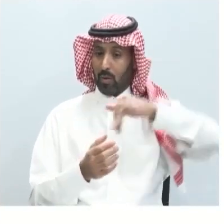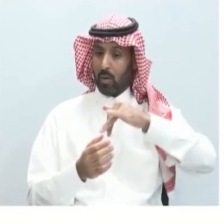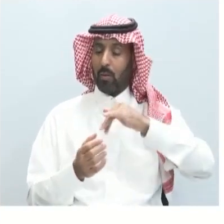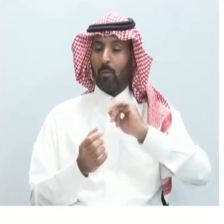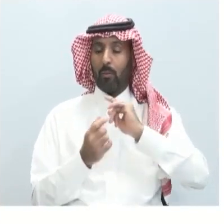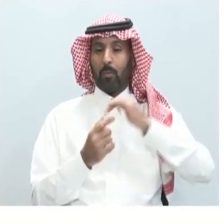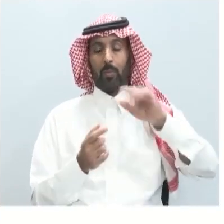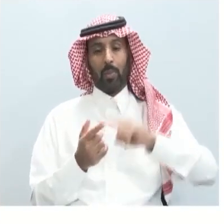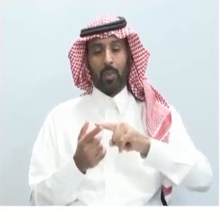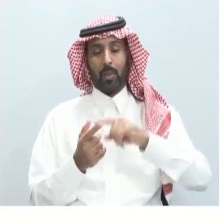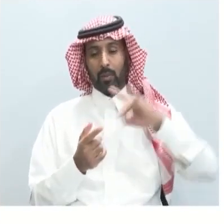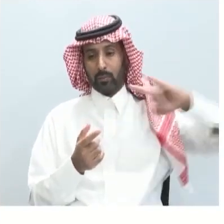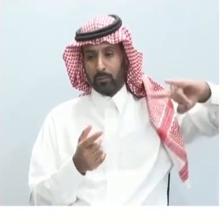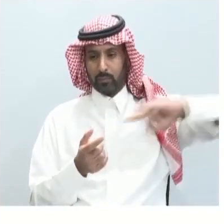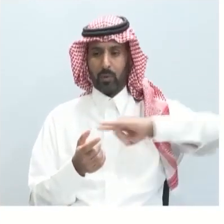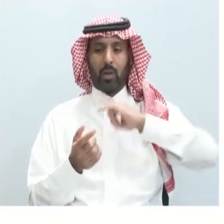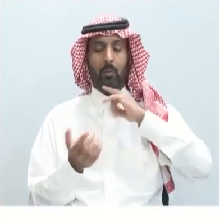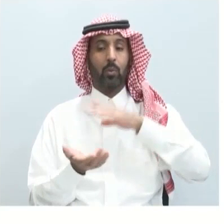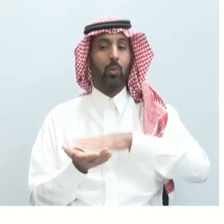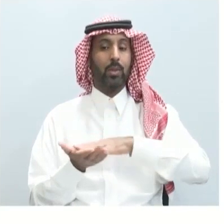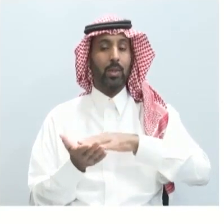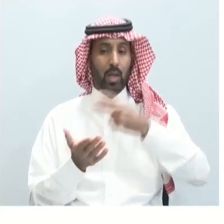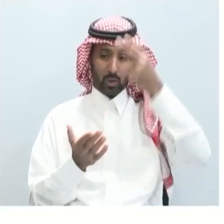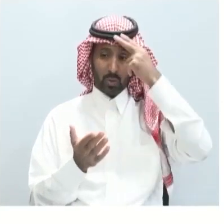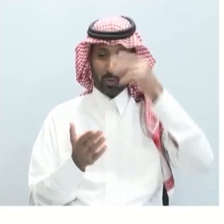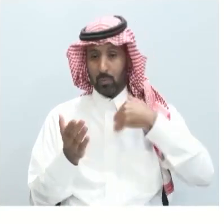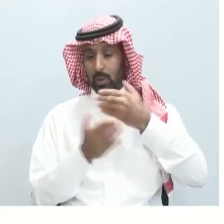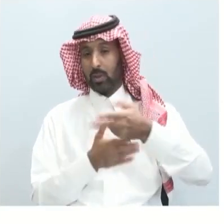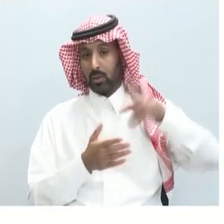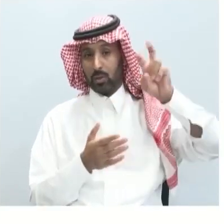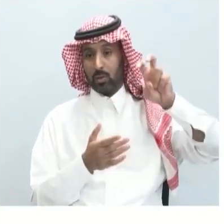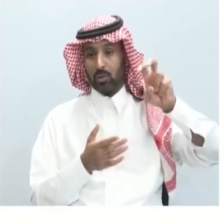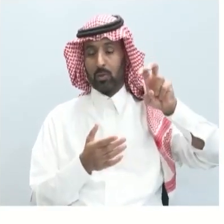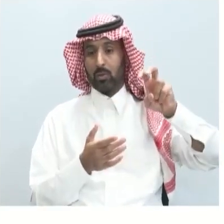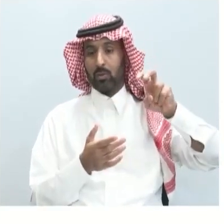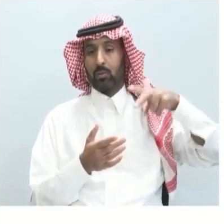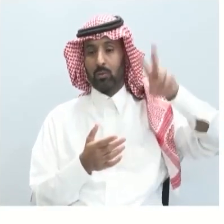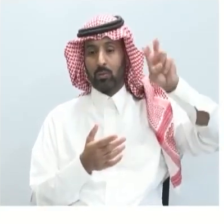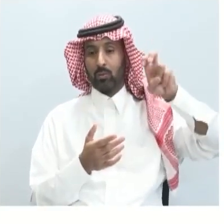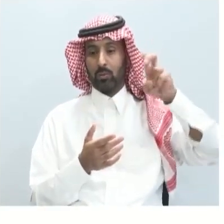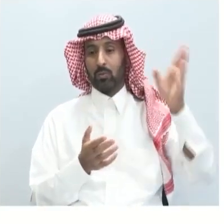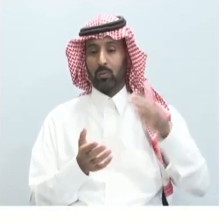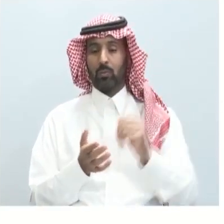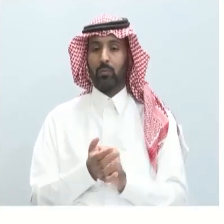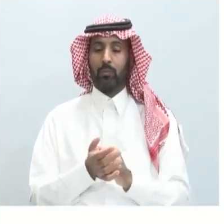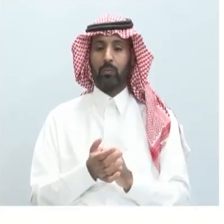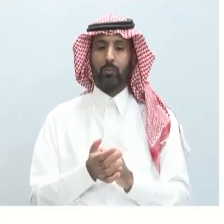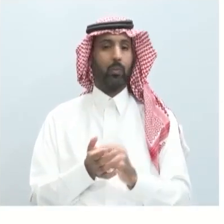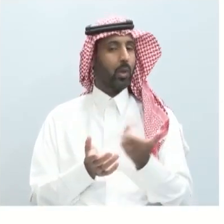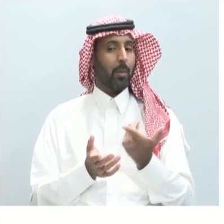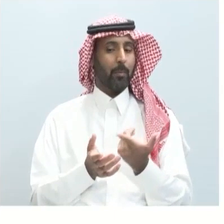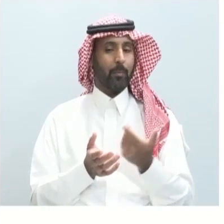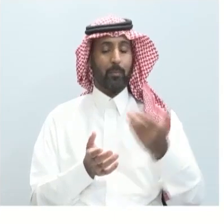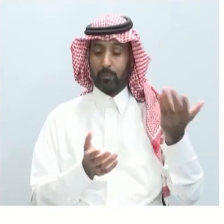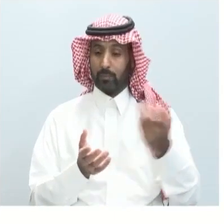expected throughout the year 2020? So how many visitors were expected throughout the year 2020?